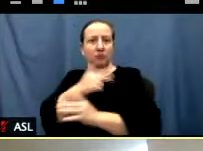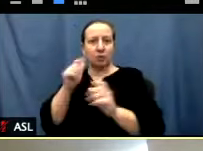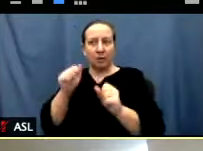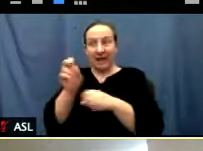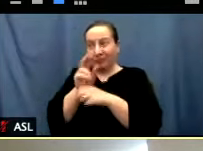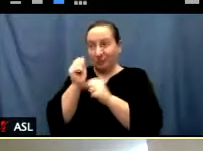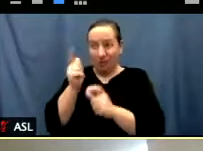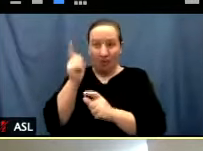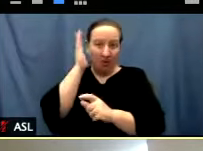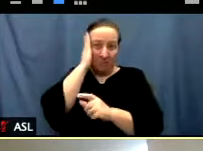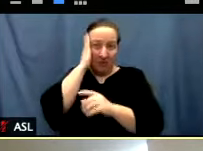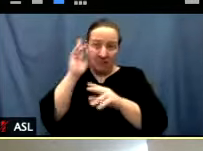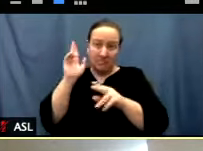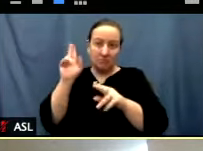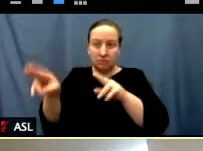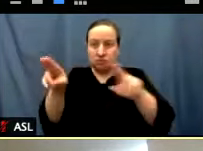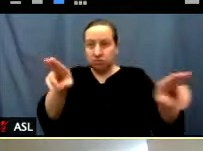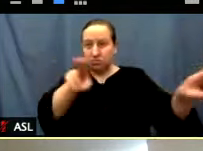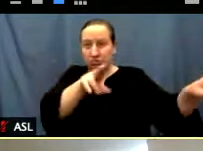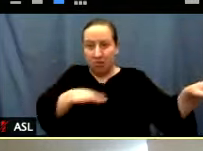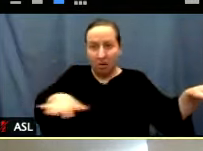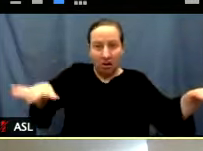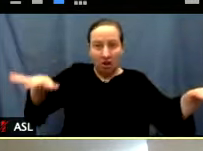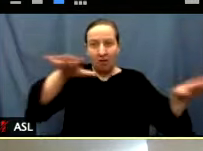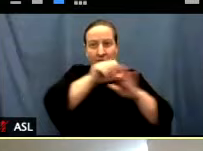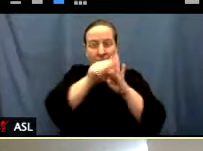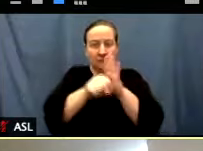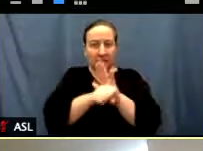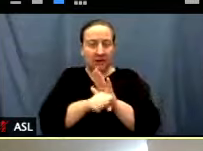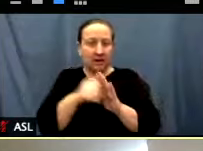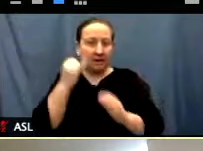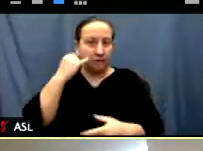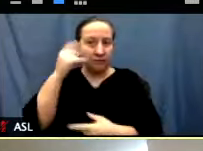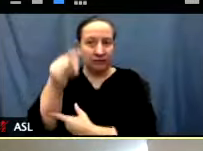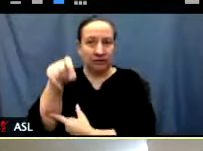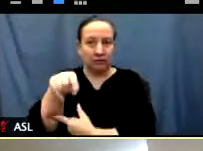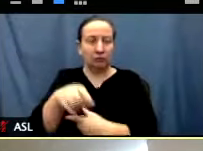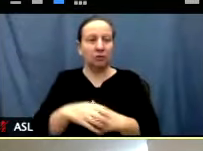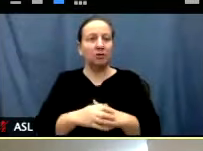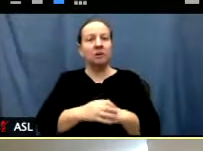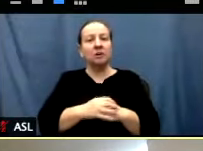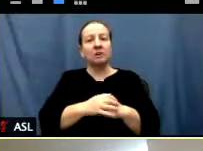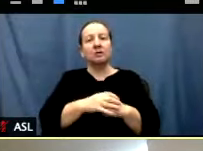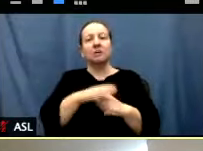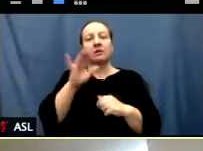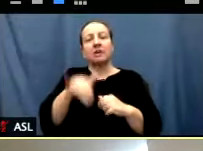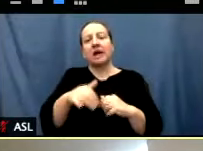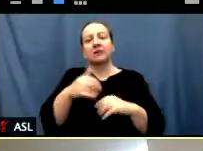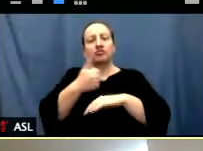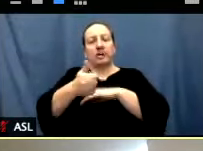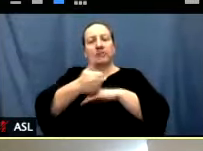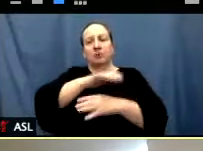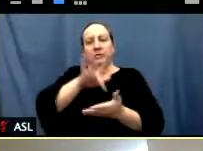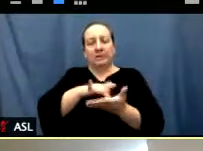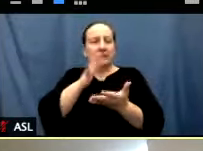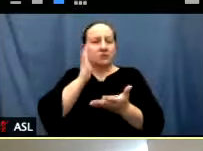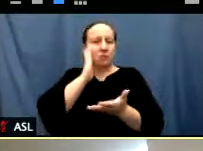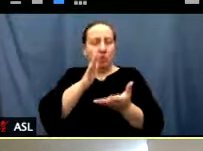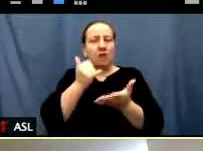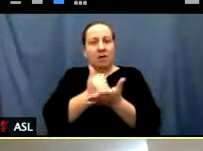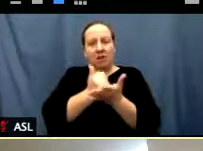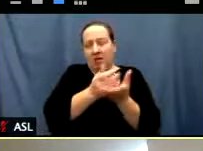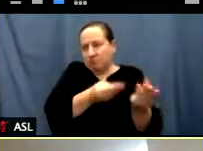are needed. This will be augmented by the Interagency Interfacility Transport Center, which again